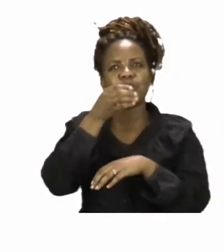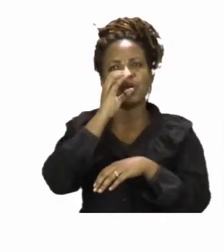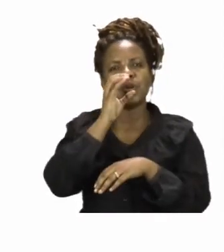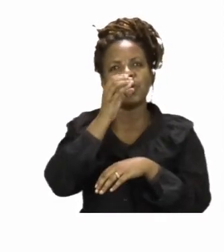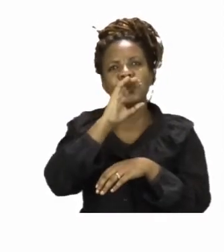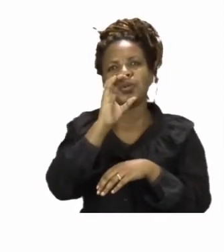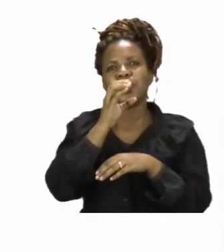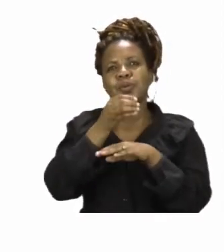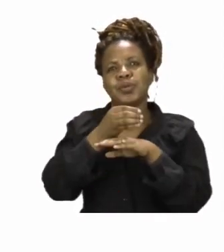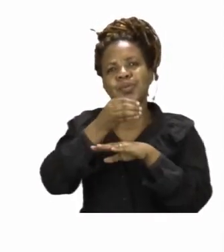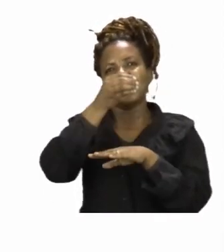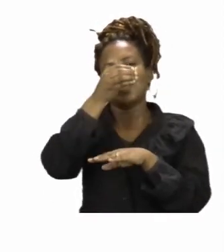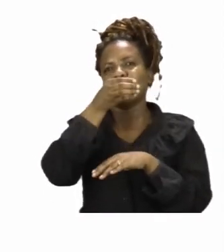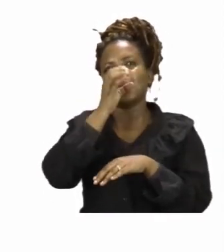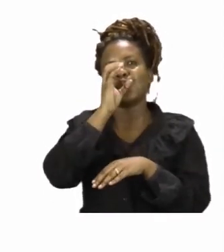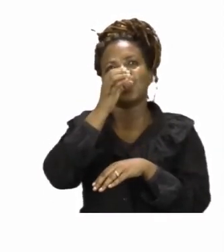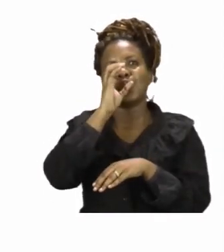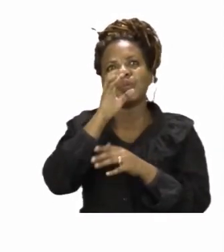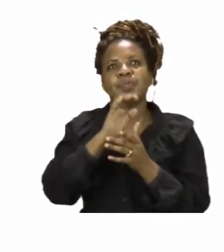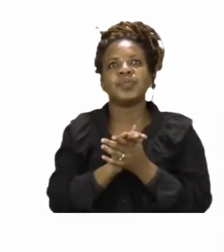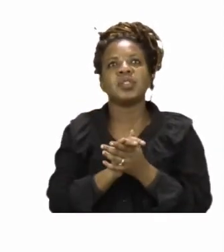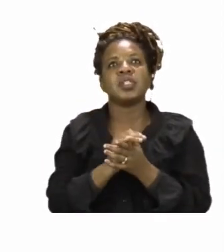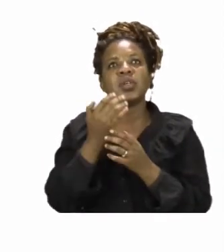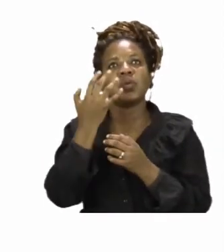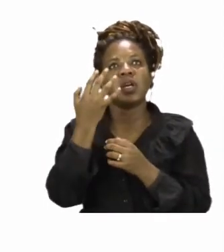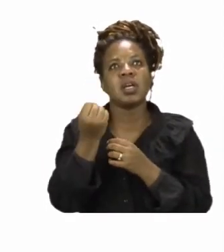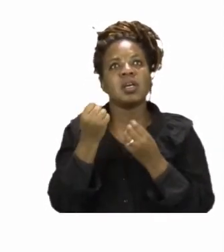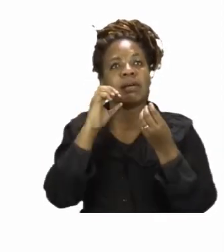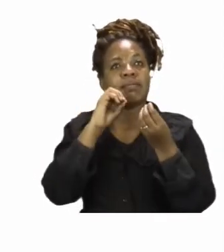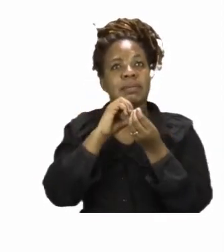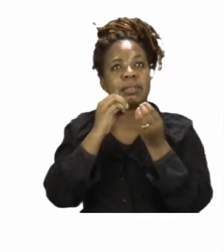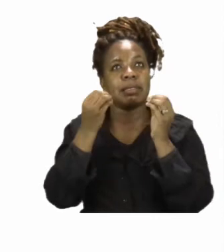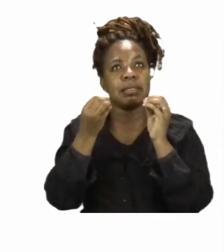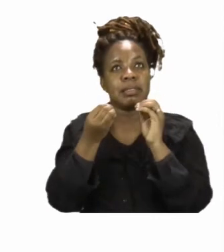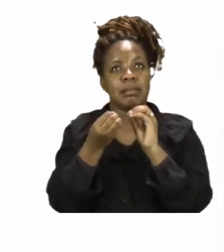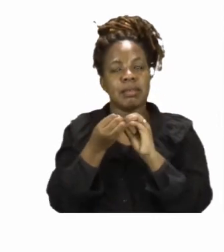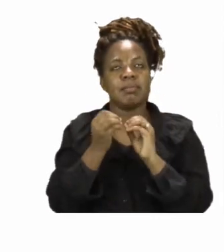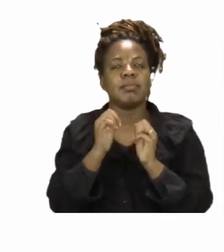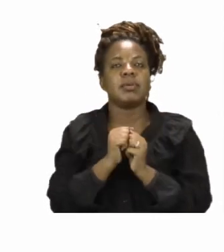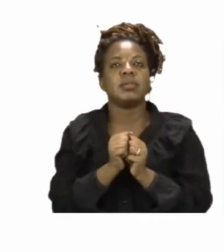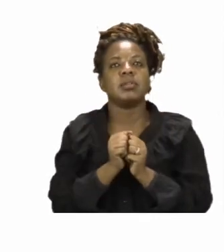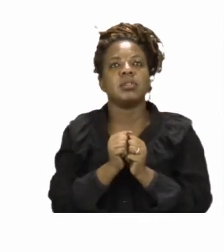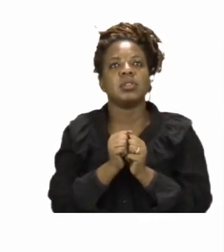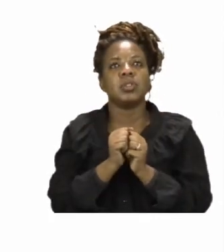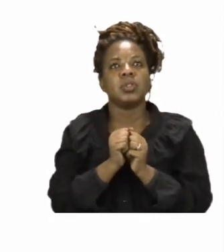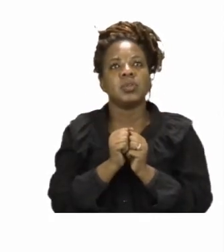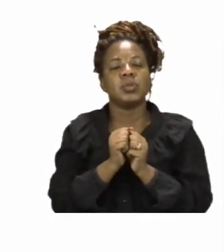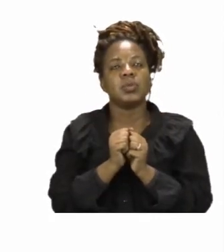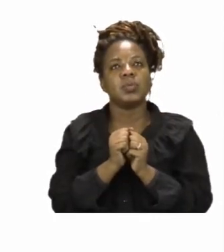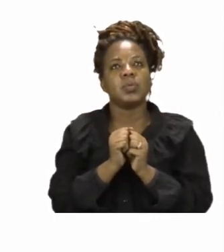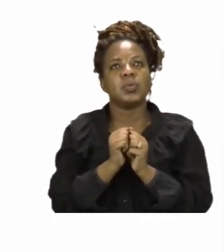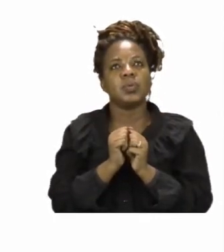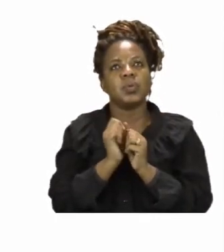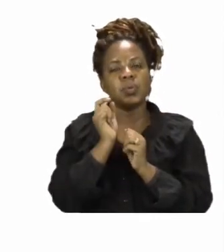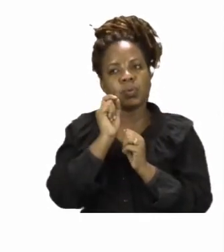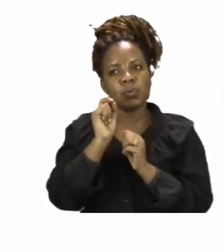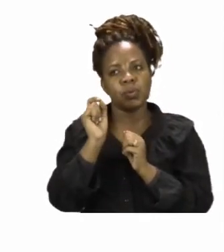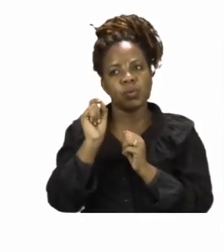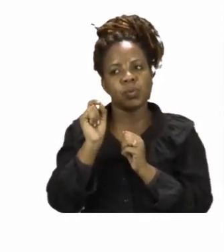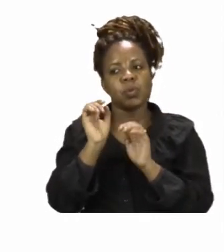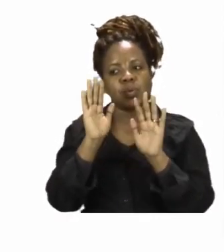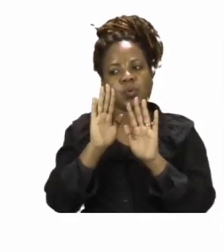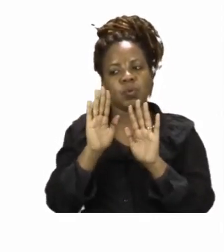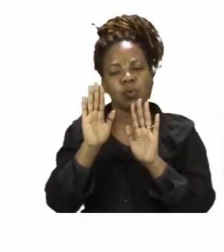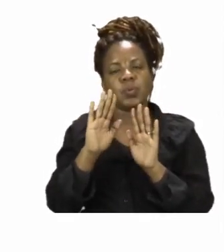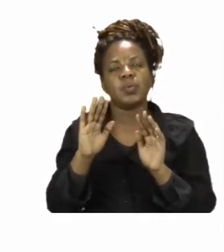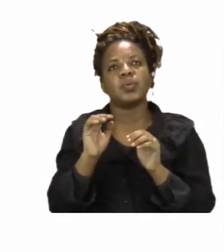are going to put on the graph. So I'd like you to please take one color, only one color, and